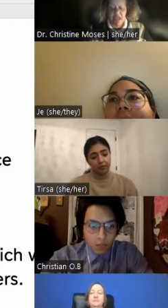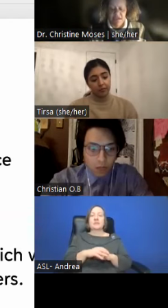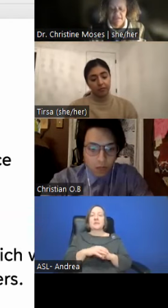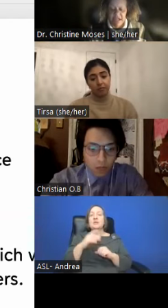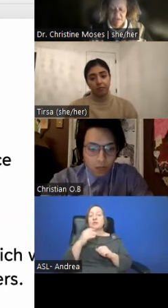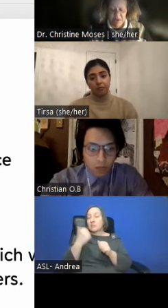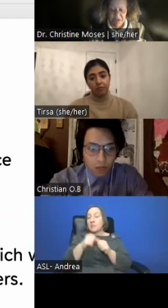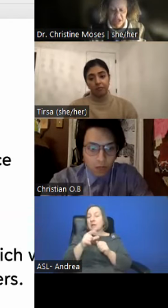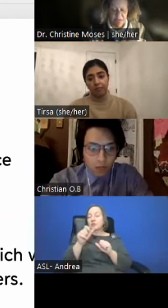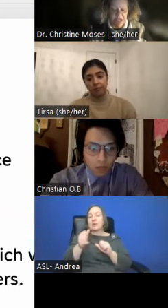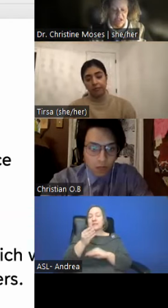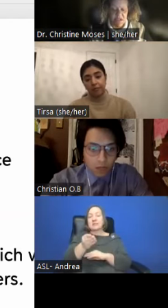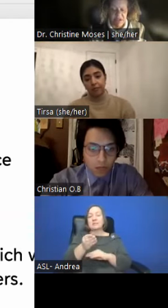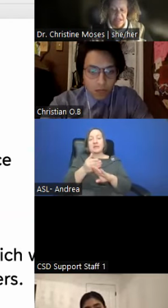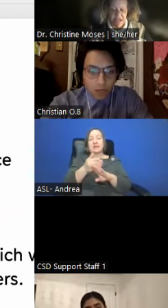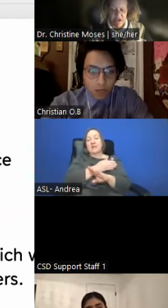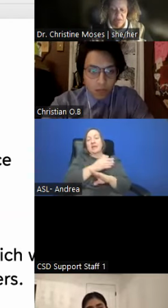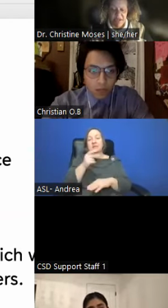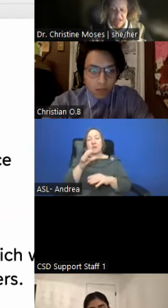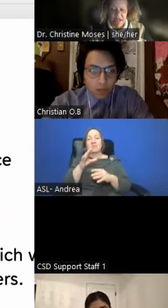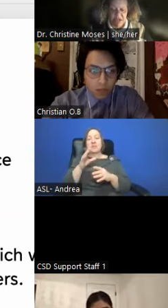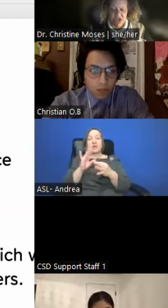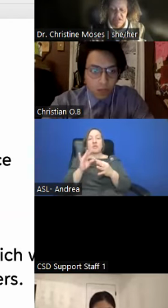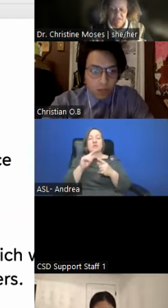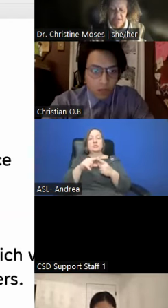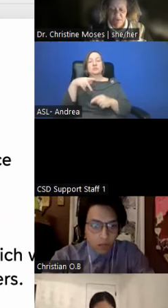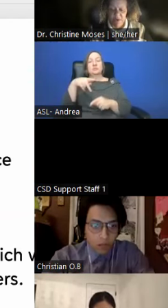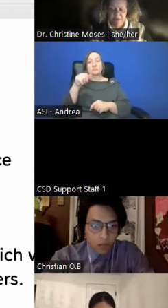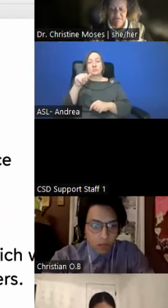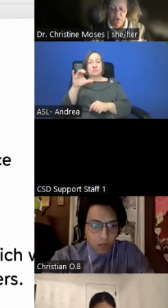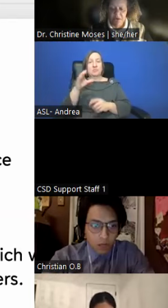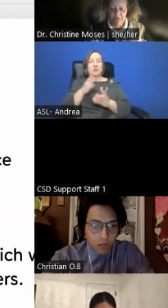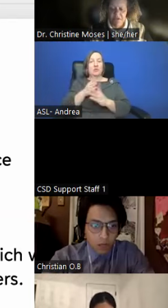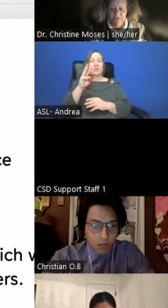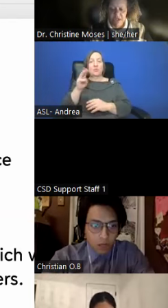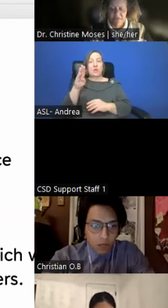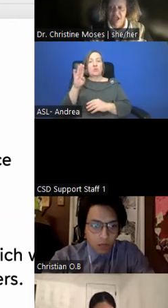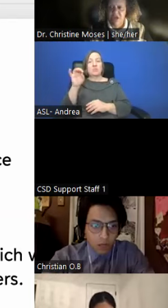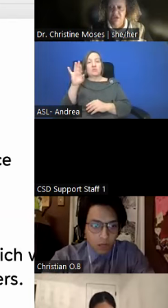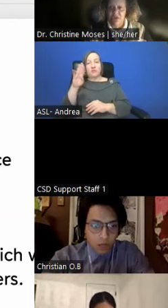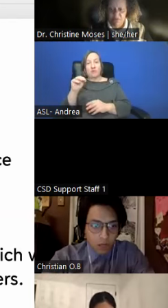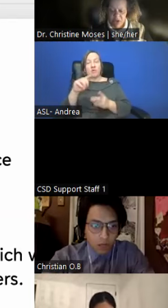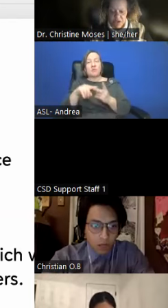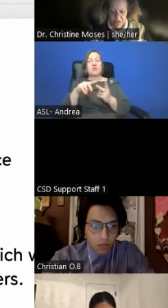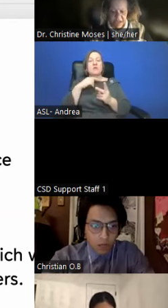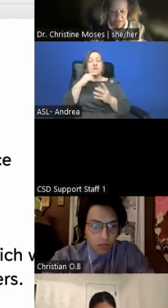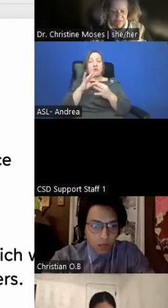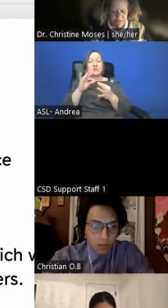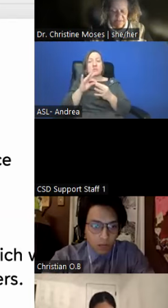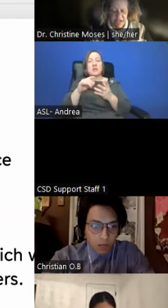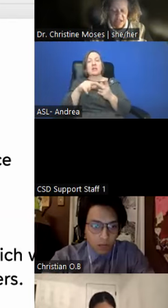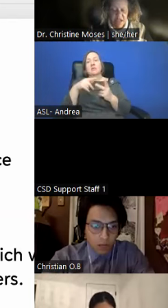submit advanced public comment to the Police Accountability Commission via web form, voicemail, or postal